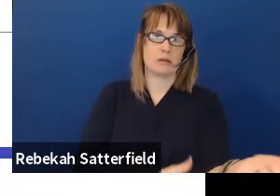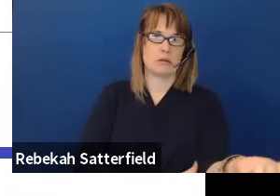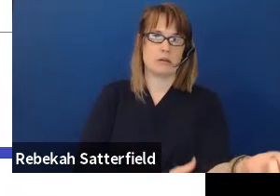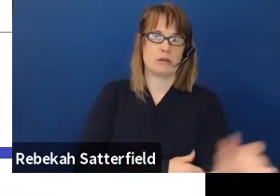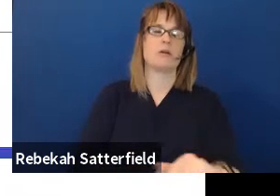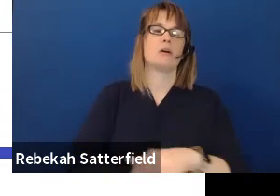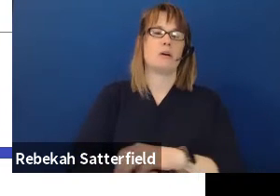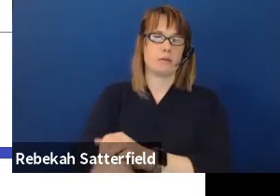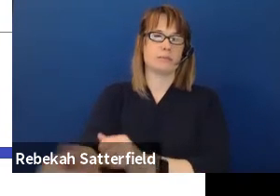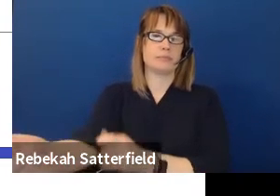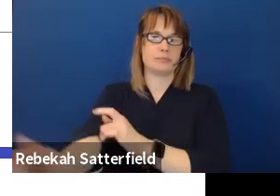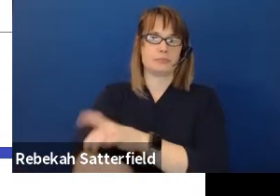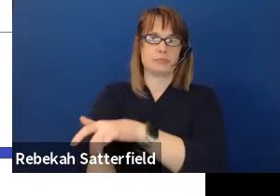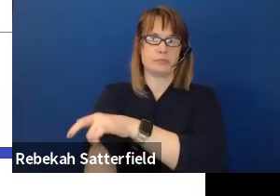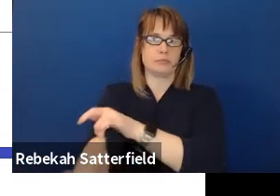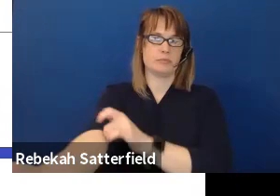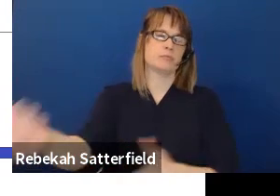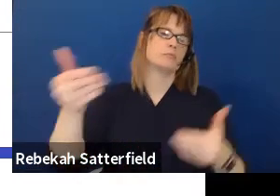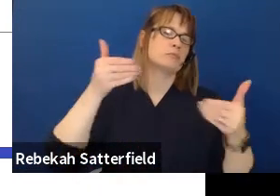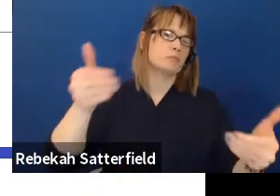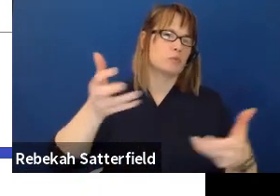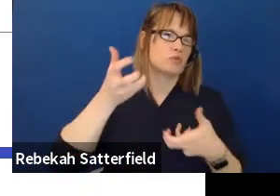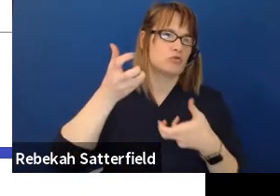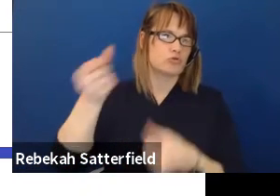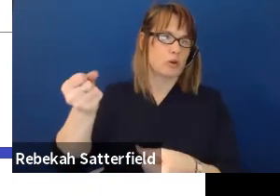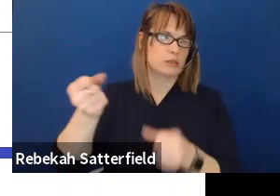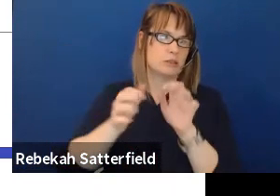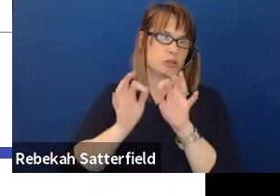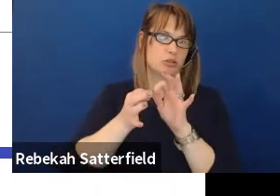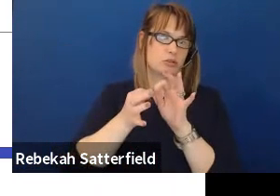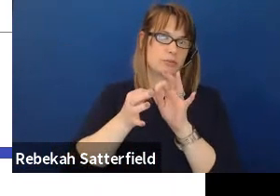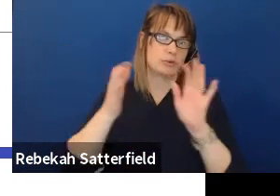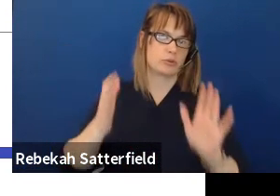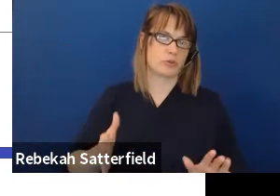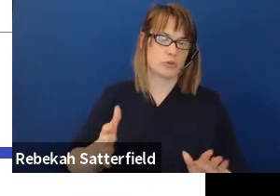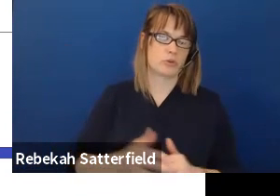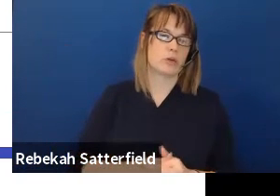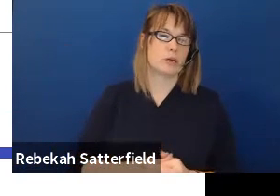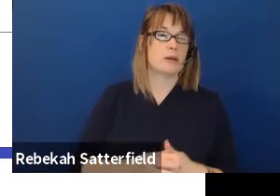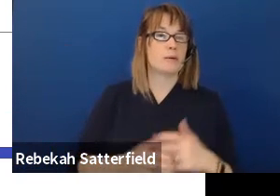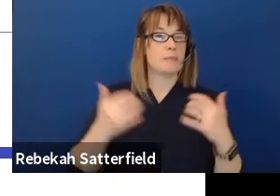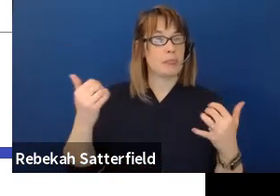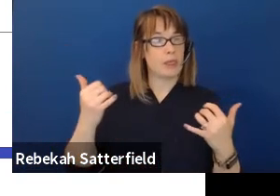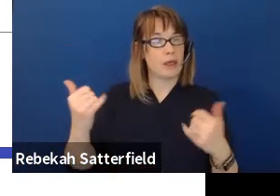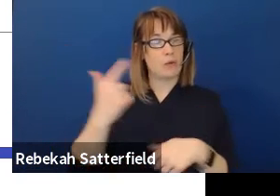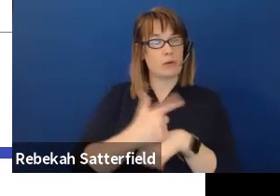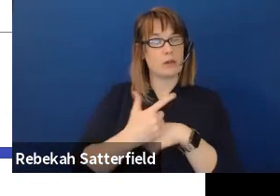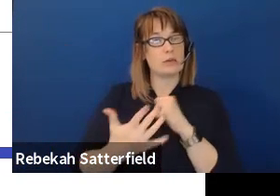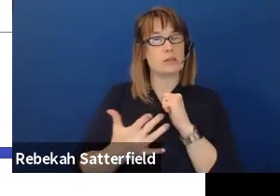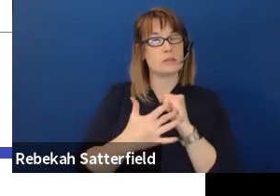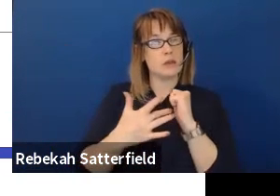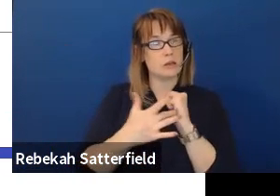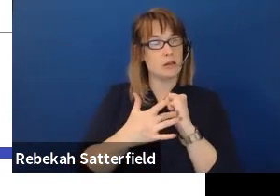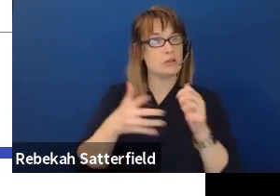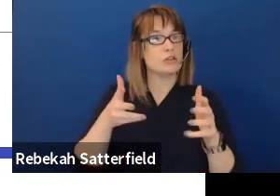Show trust in the interpreter and the interpretation delivery methods. So technology has allowed for delivery